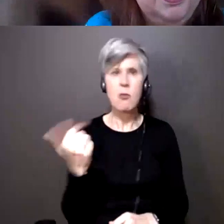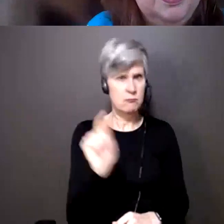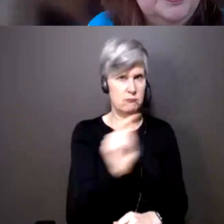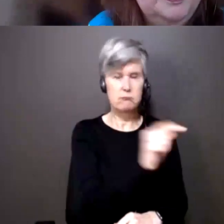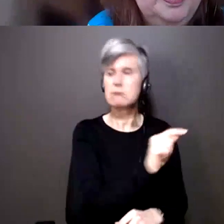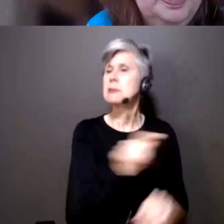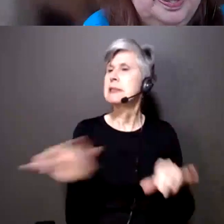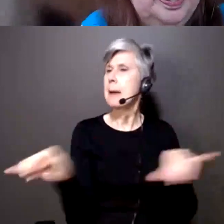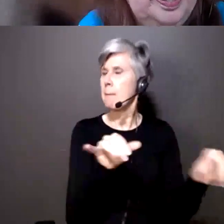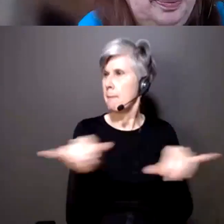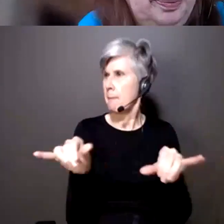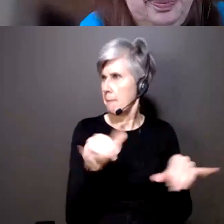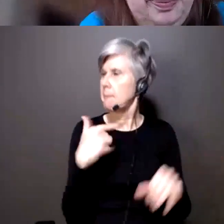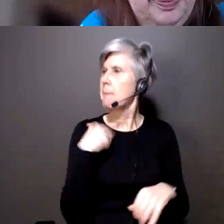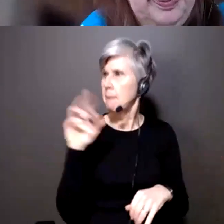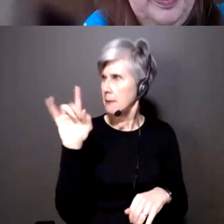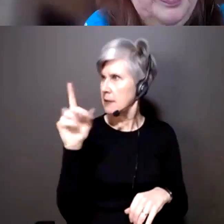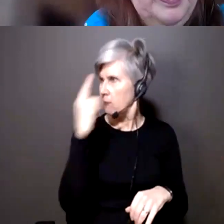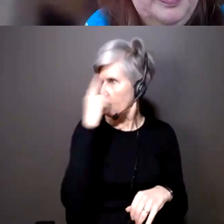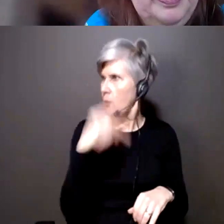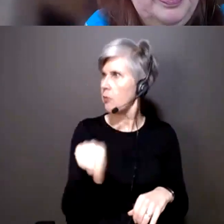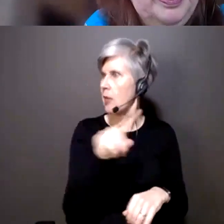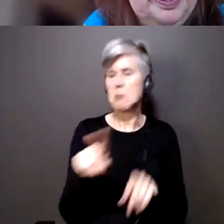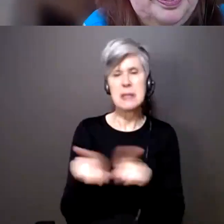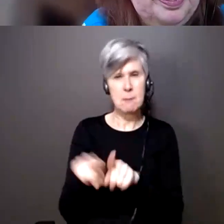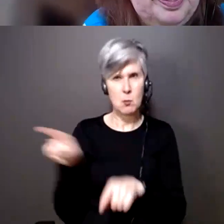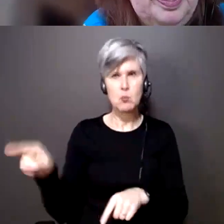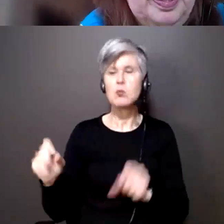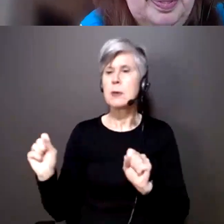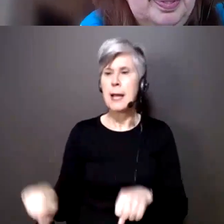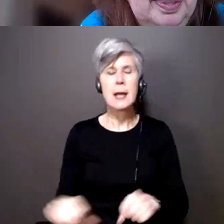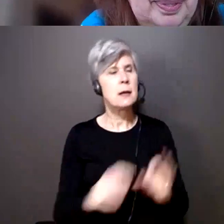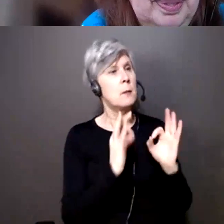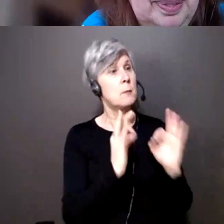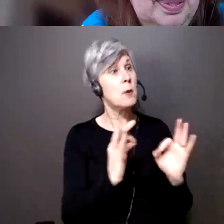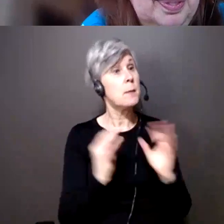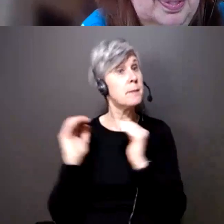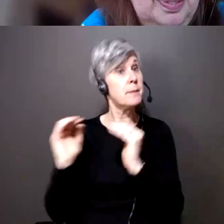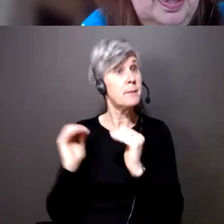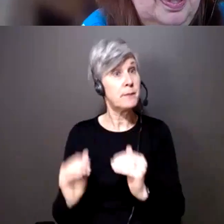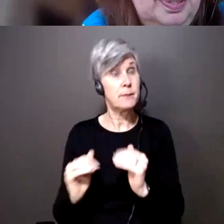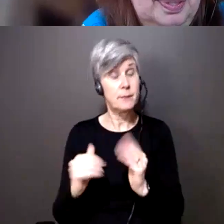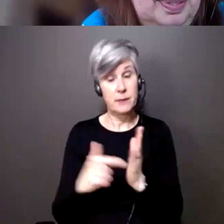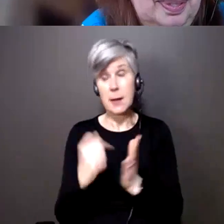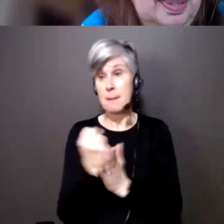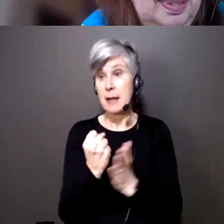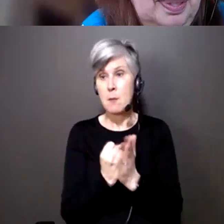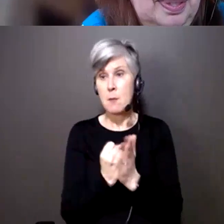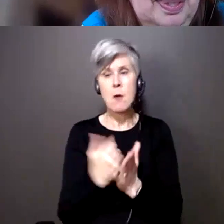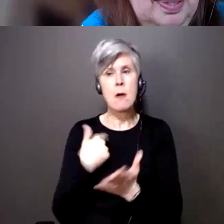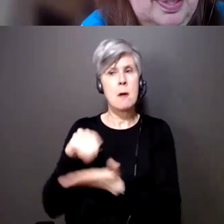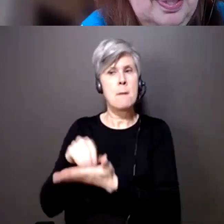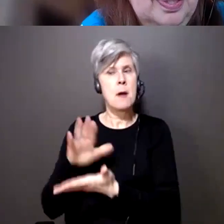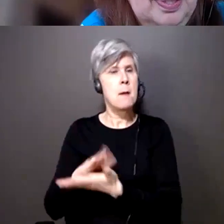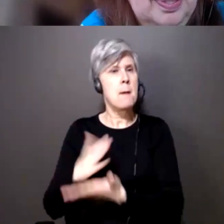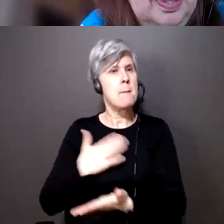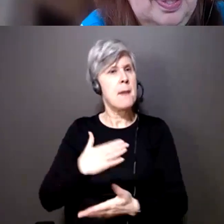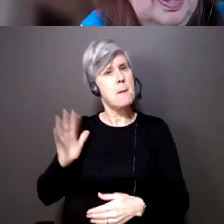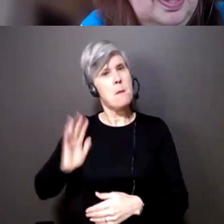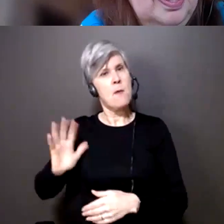to know. In the next section of the passport, I've provided contact information for my previous manager. I'm comfortable with